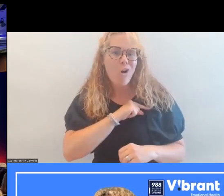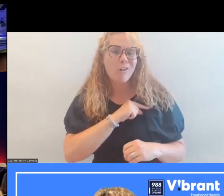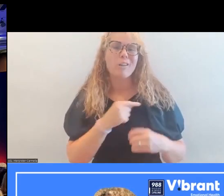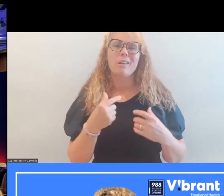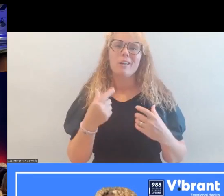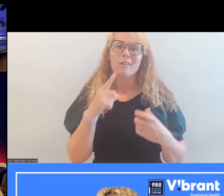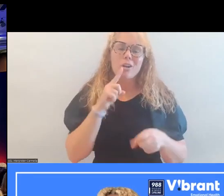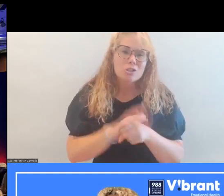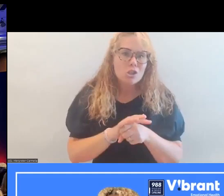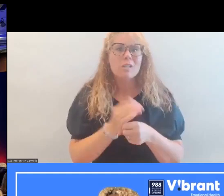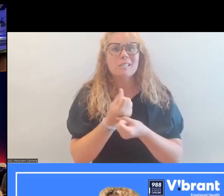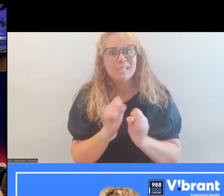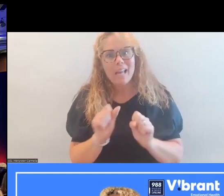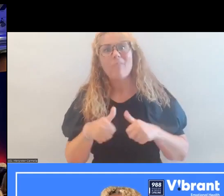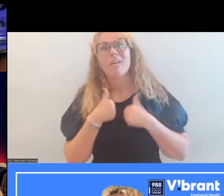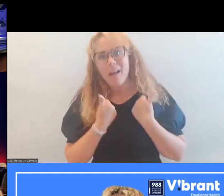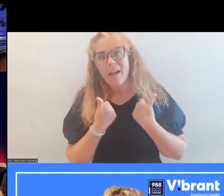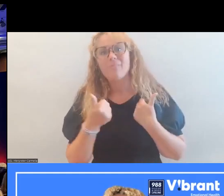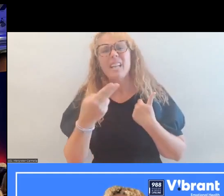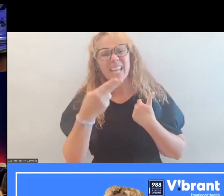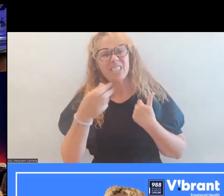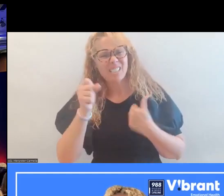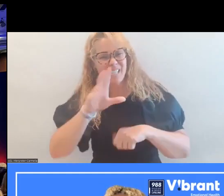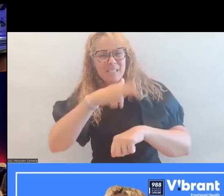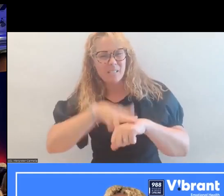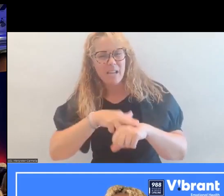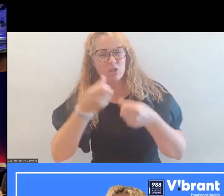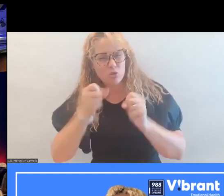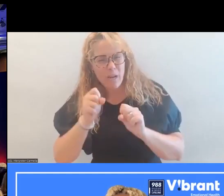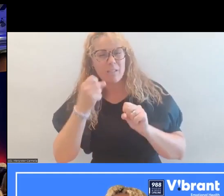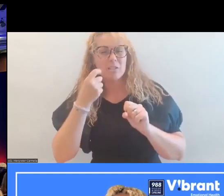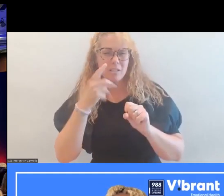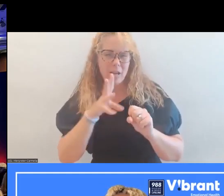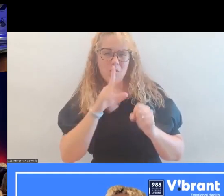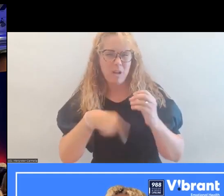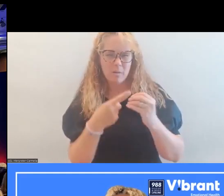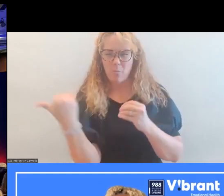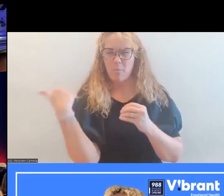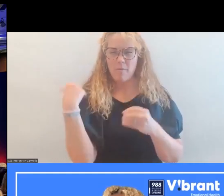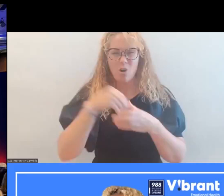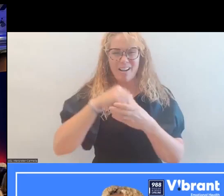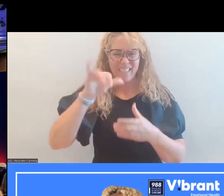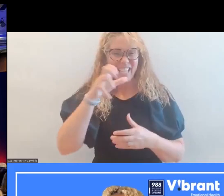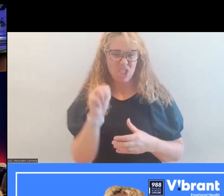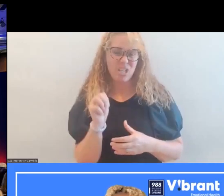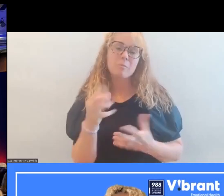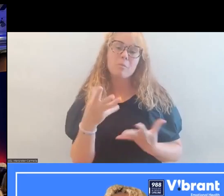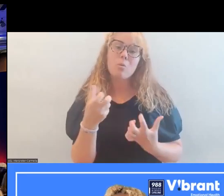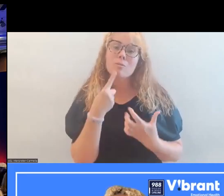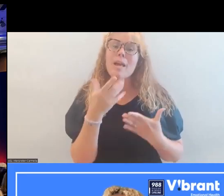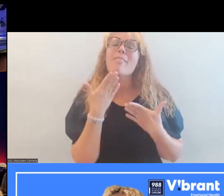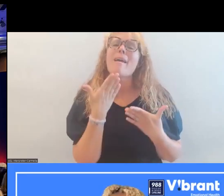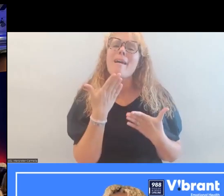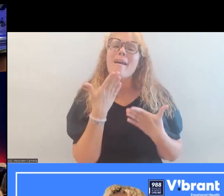plan, from HHS with the national strategy for suicide prevention that we've talked about before in the JAM. So I just want to say thank